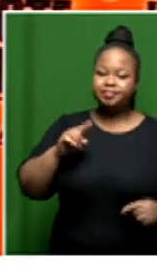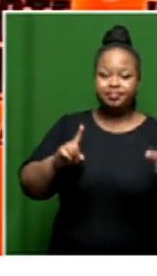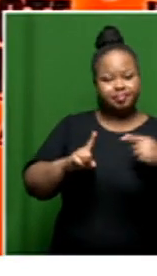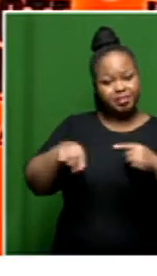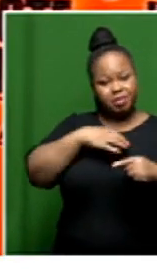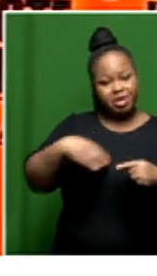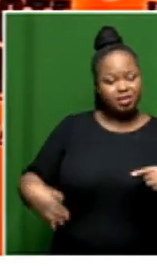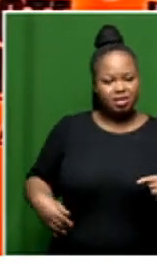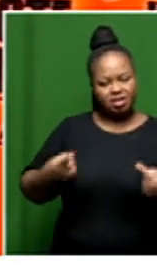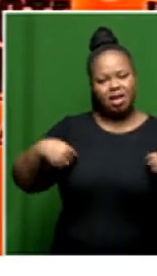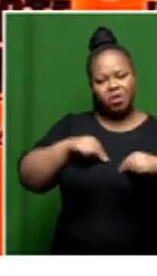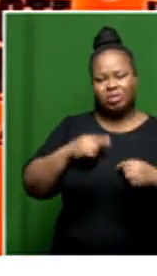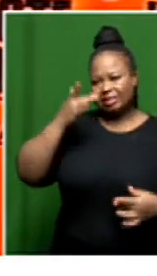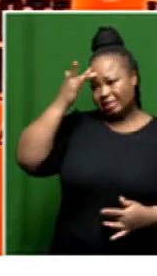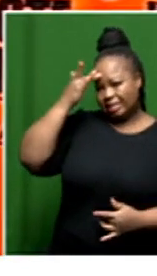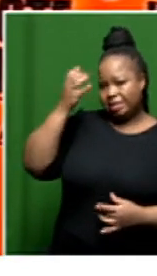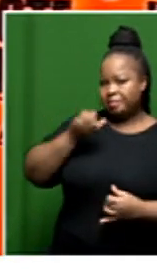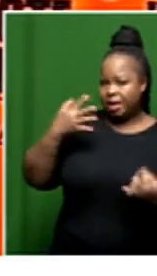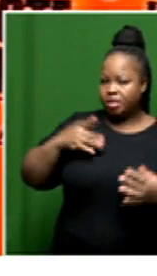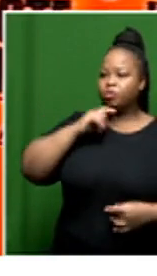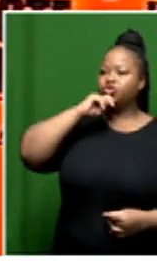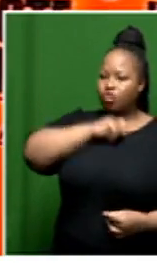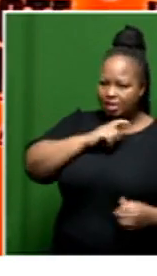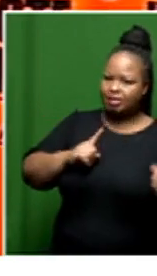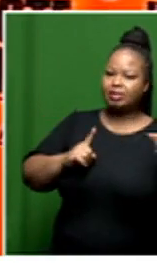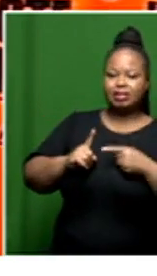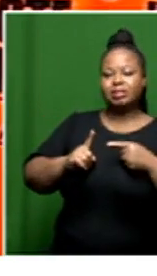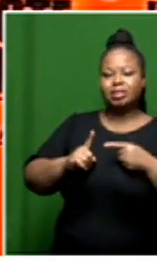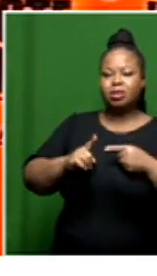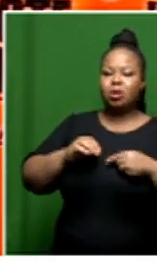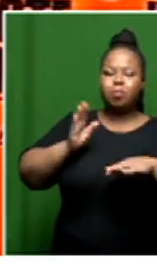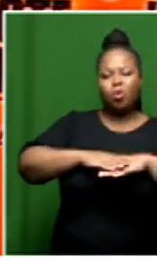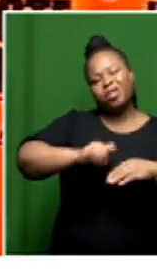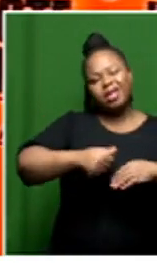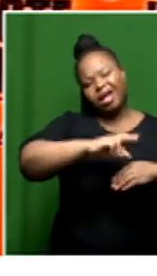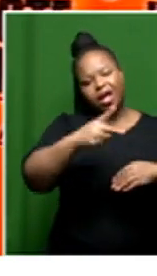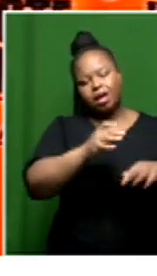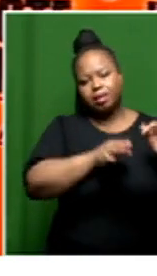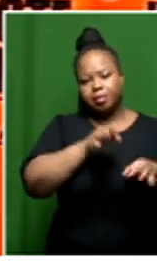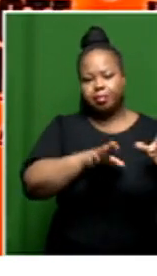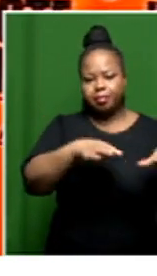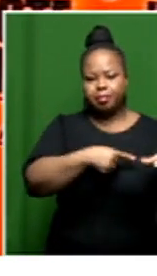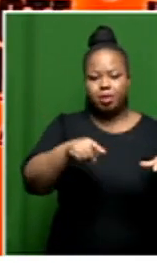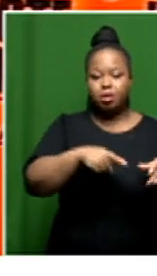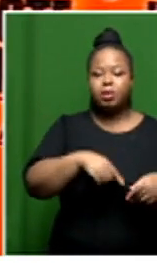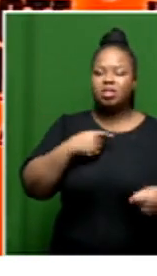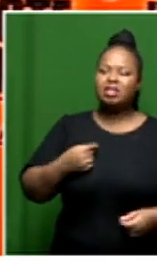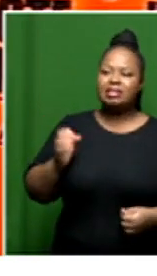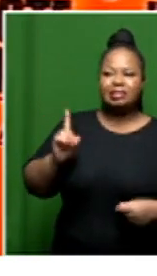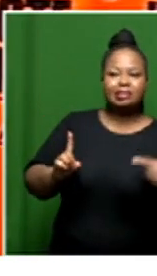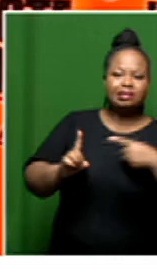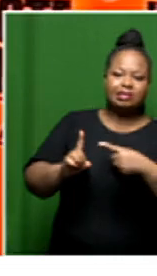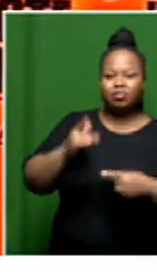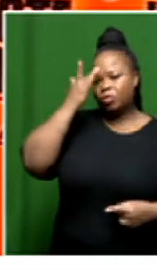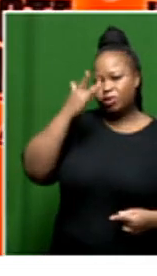Yeah. Most people were trusting our president as more than whoever. Yeah. And the president felt sick.